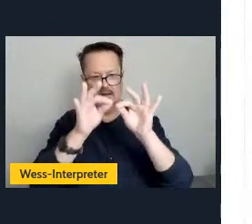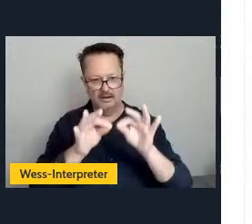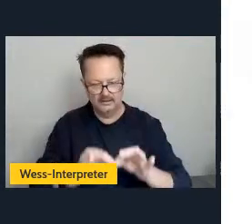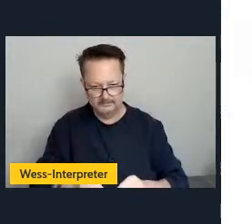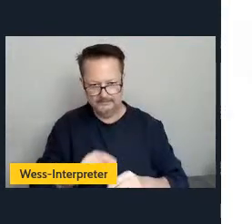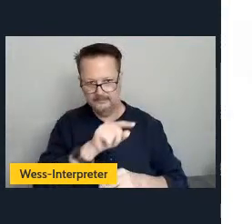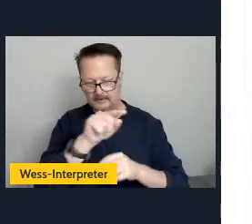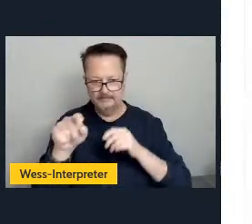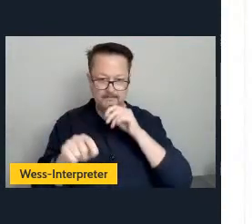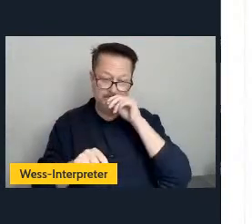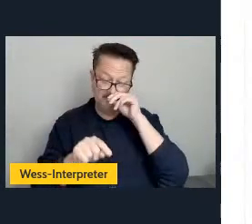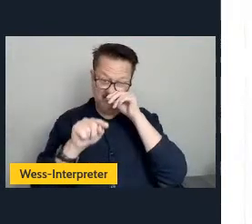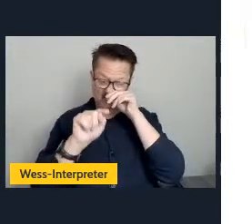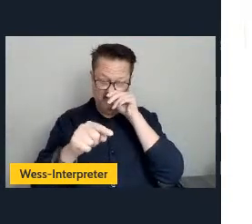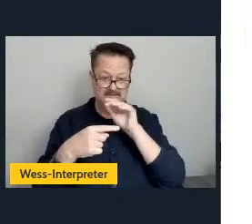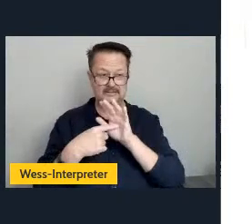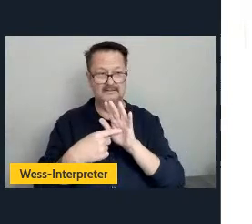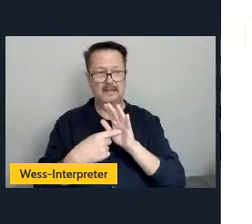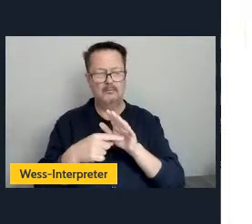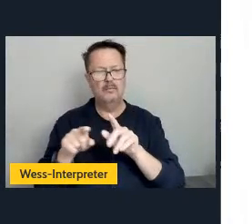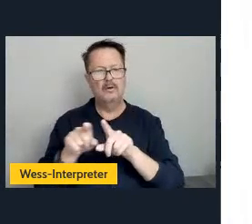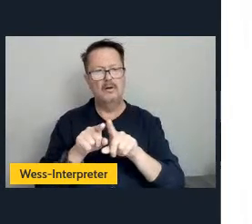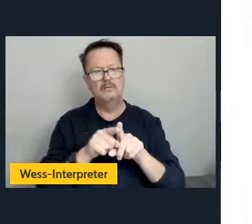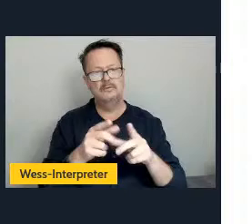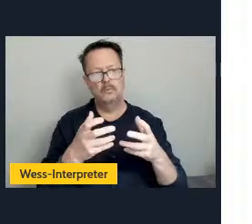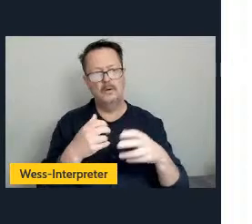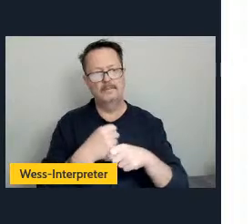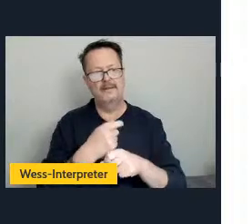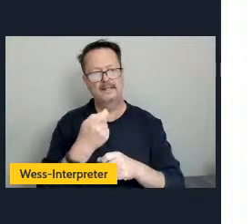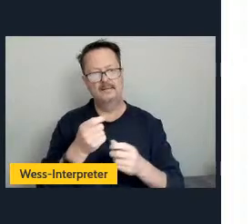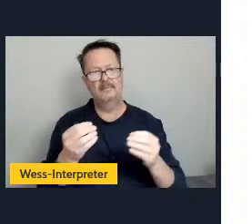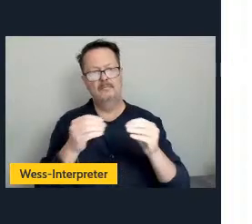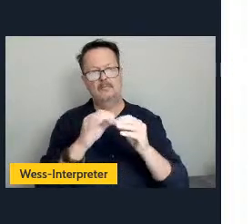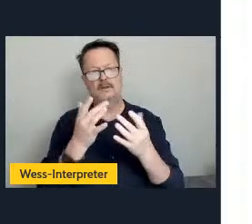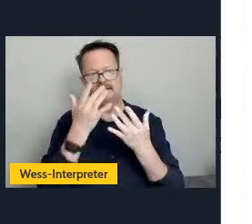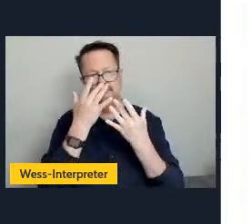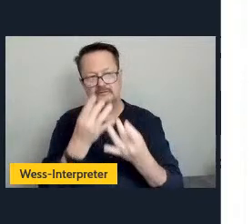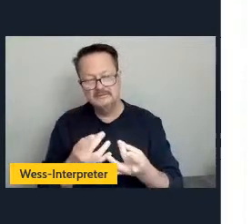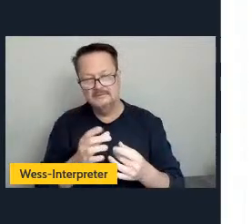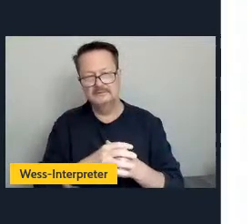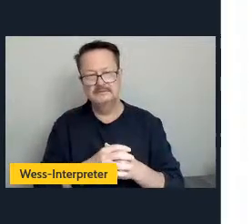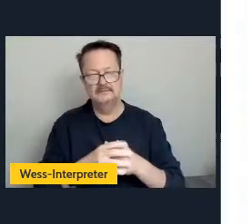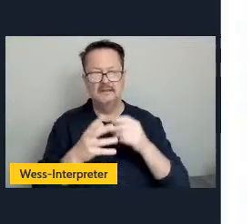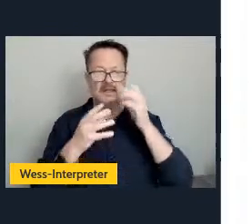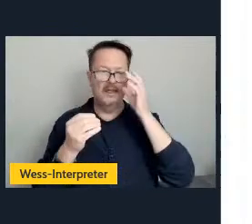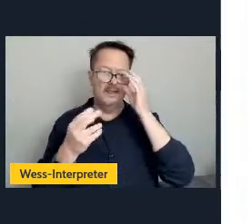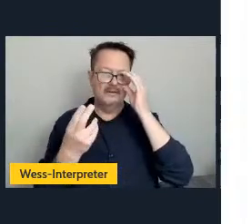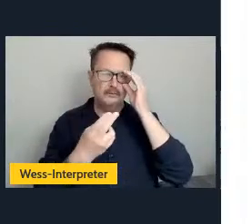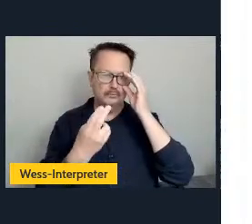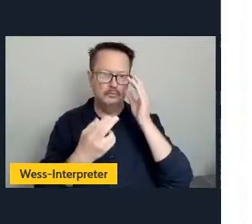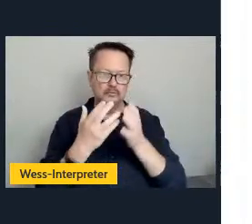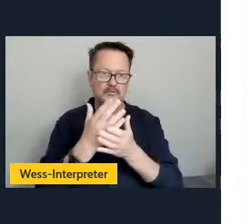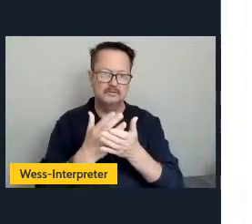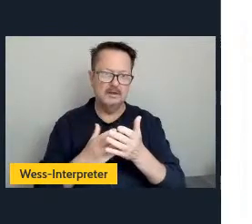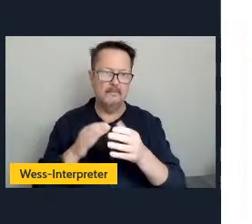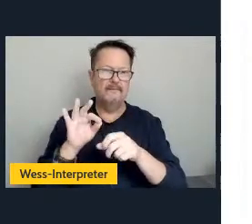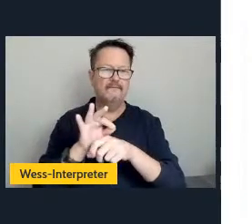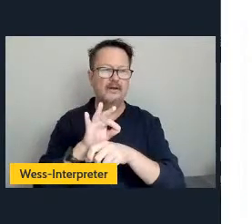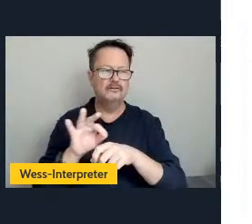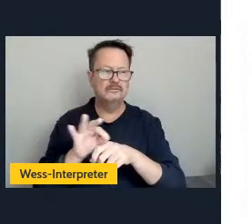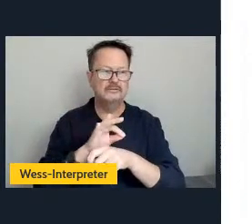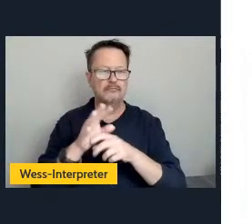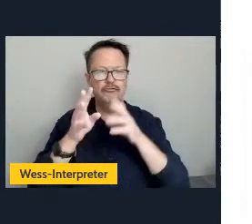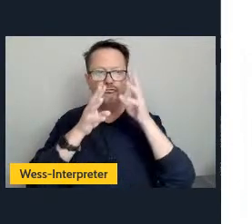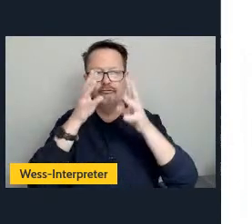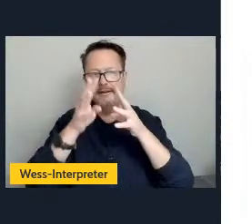So in this example, we also wanted to make it a bit more interesting and use some functions, imperative